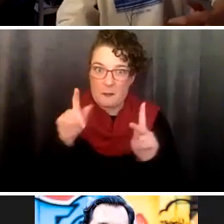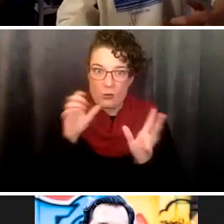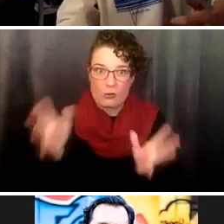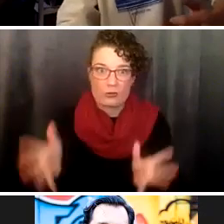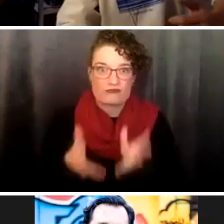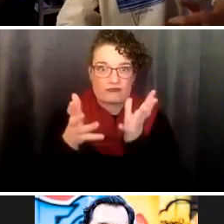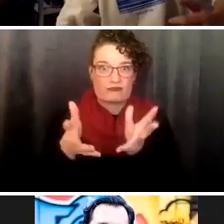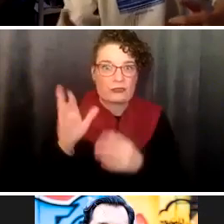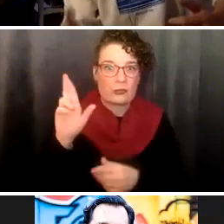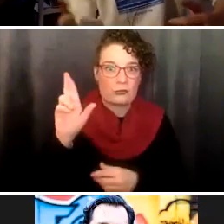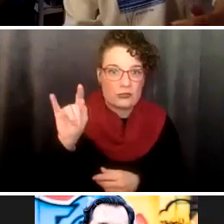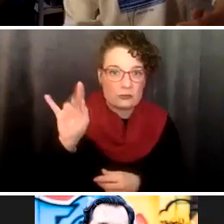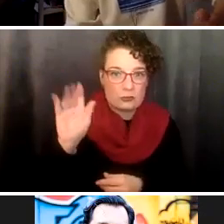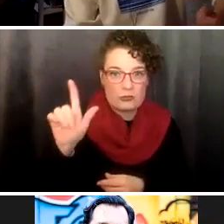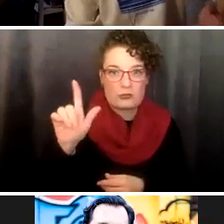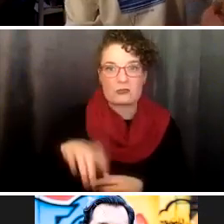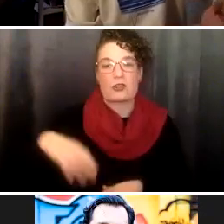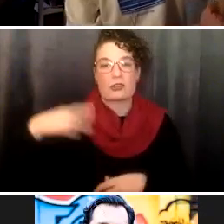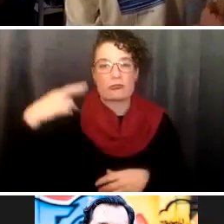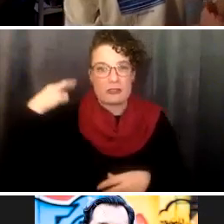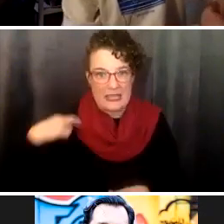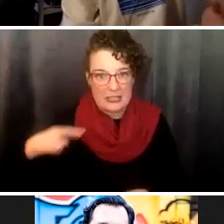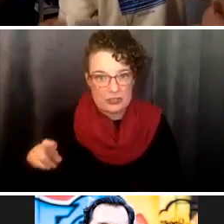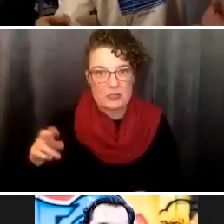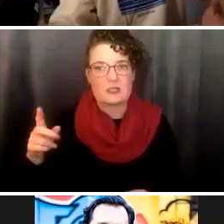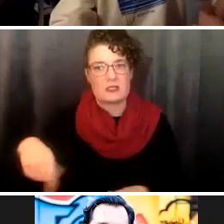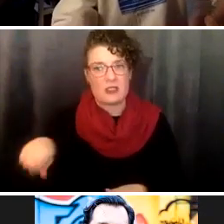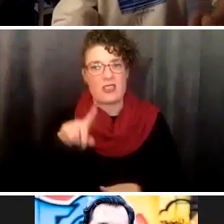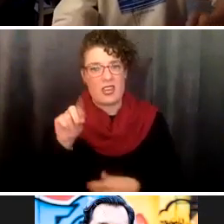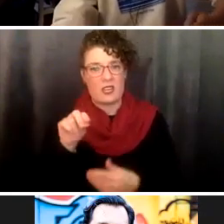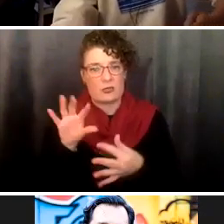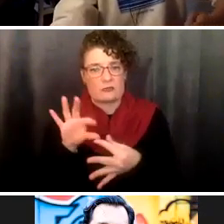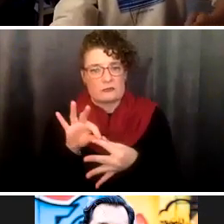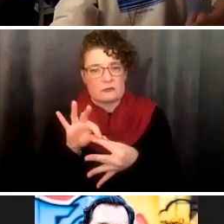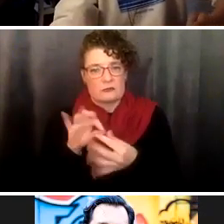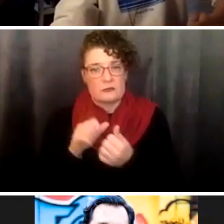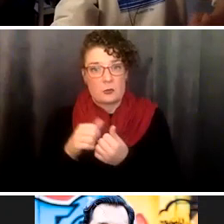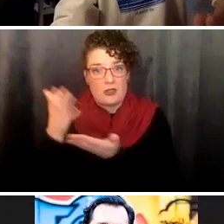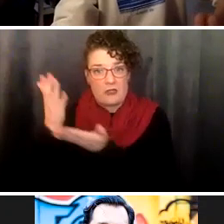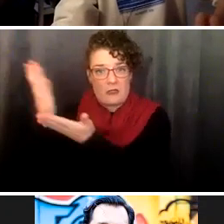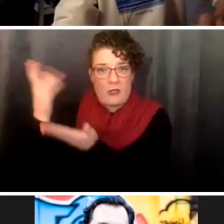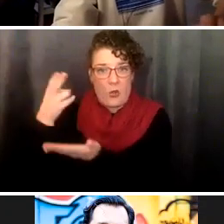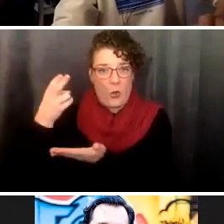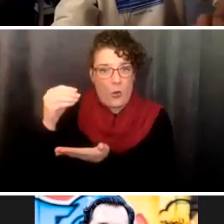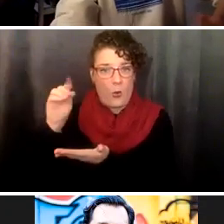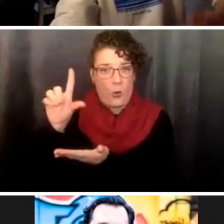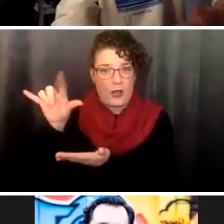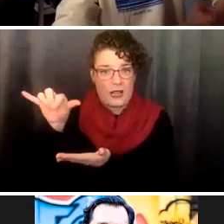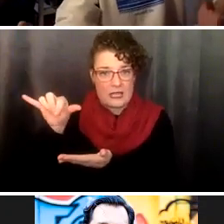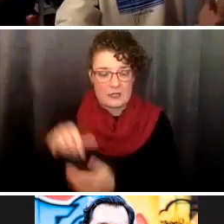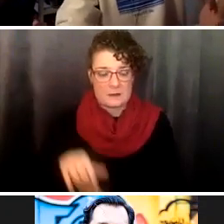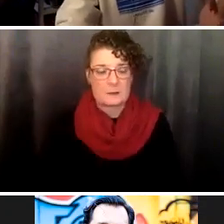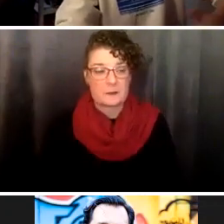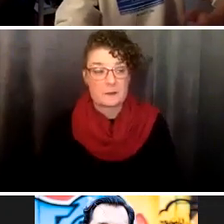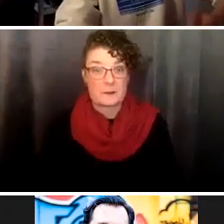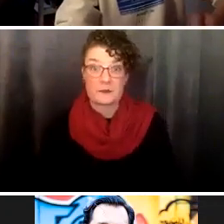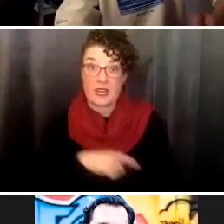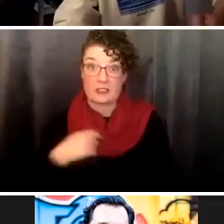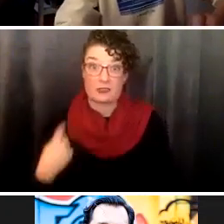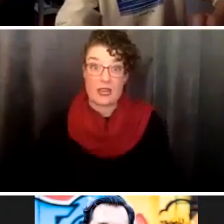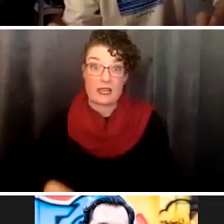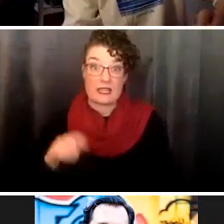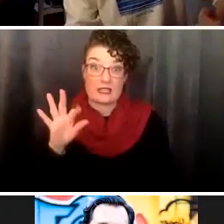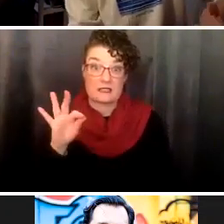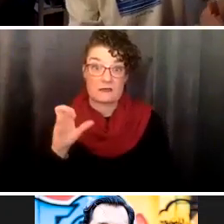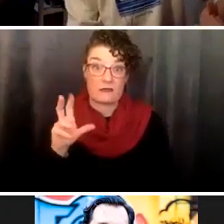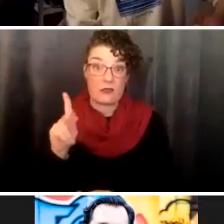And, you know, they come in contact with the holy. And in Chinese folklore, there's this concept